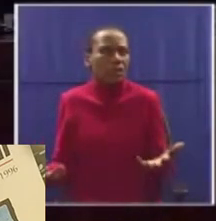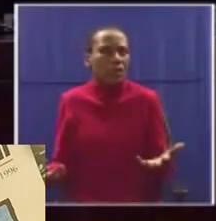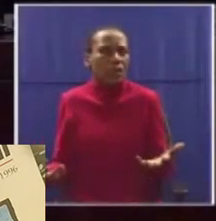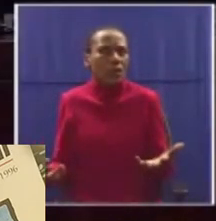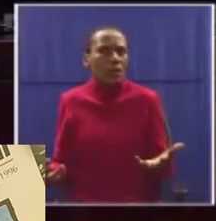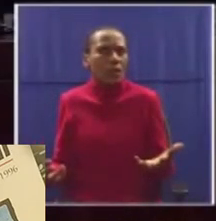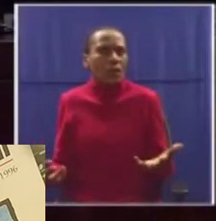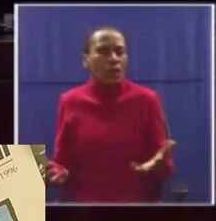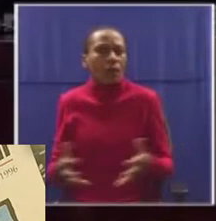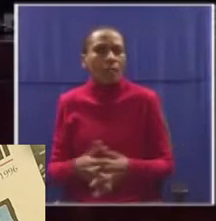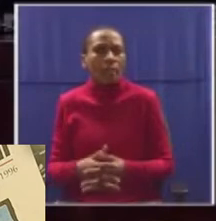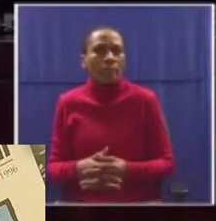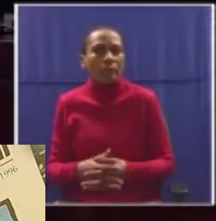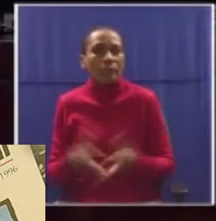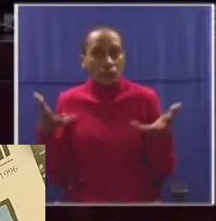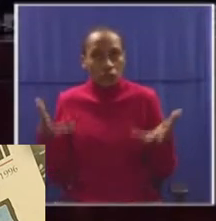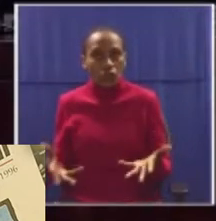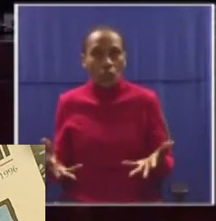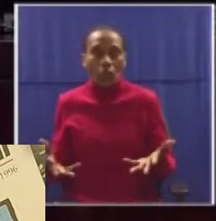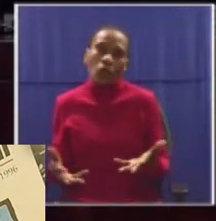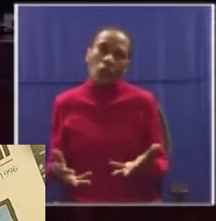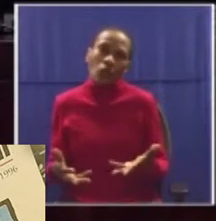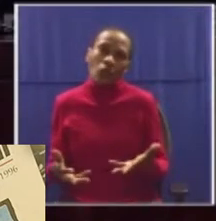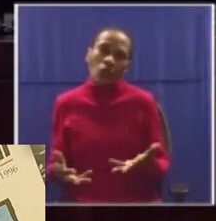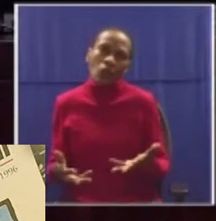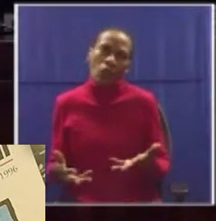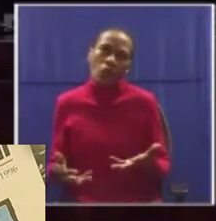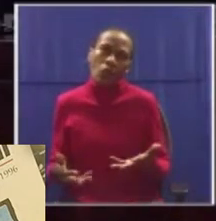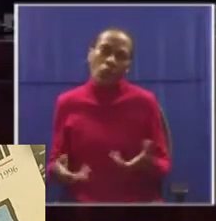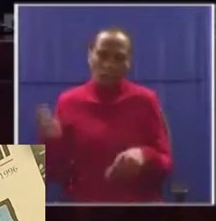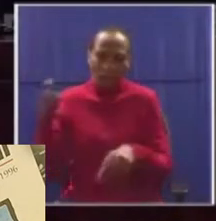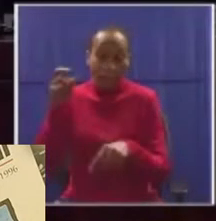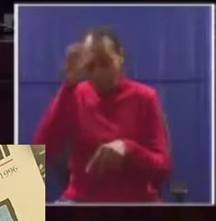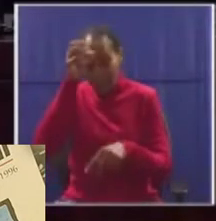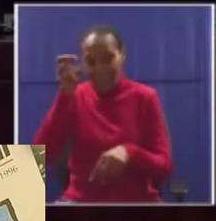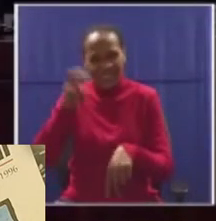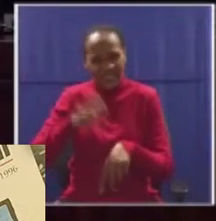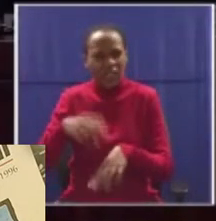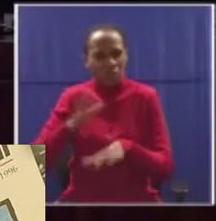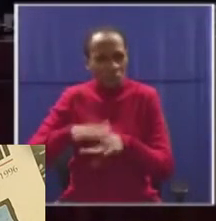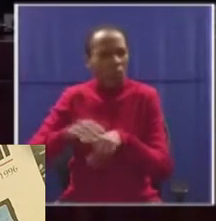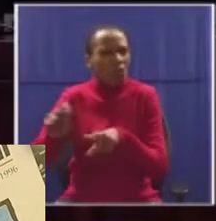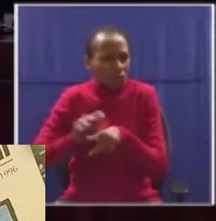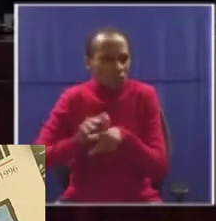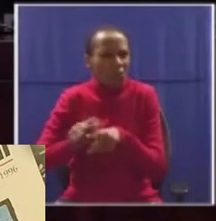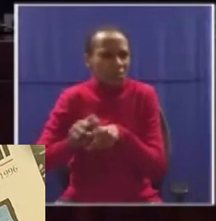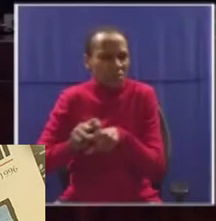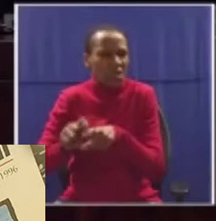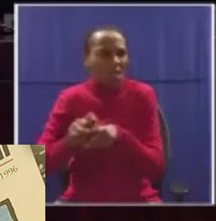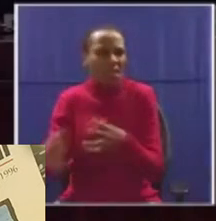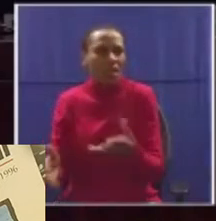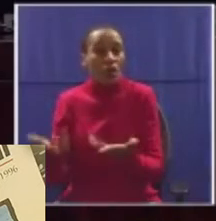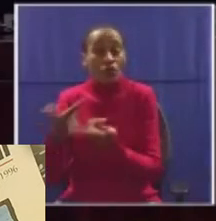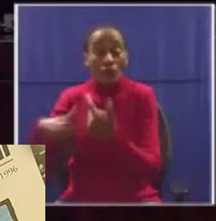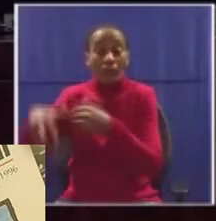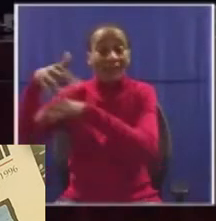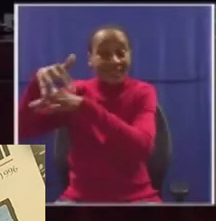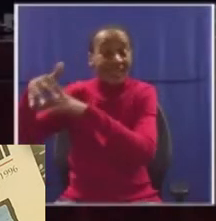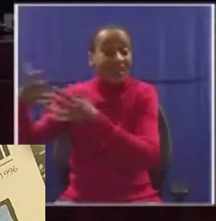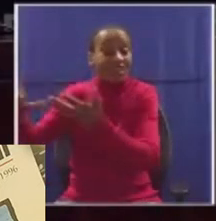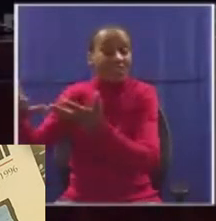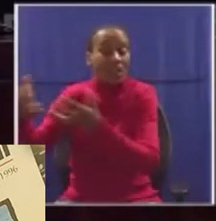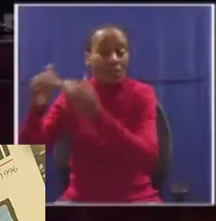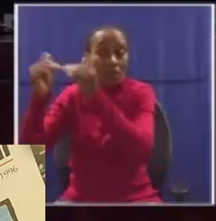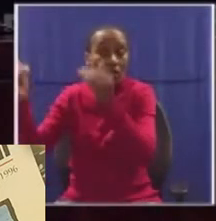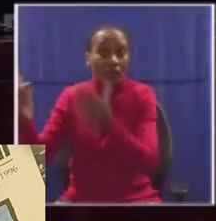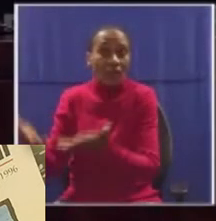of cyber crime and that's why they believe a lot of training and and and you know from the international course needs